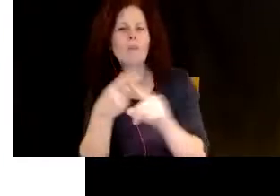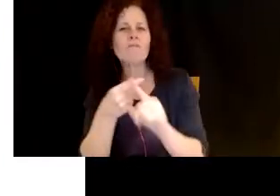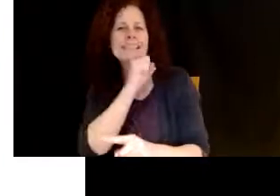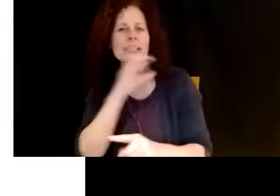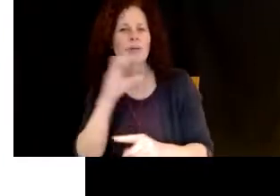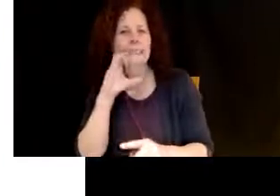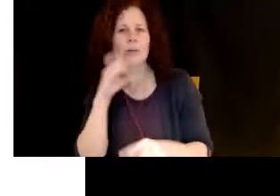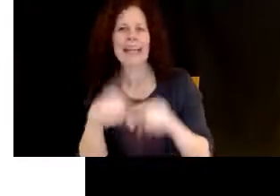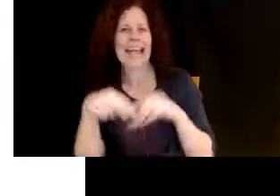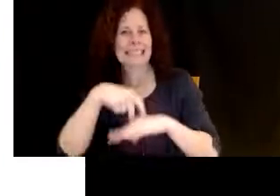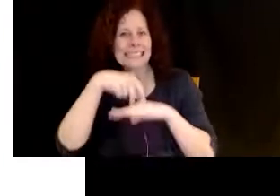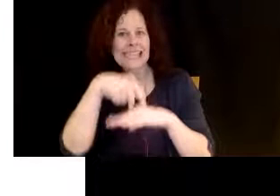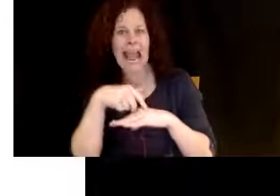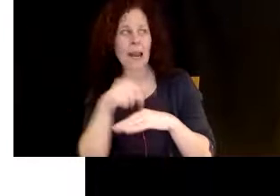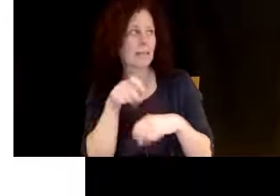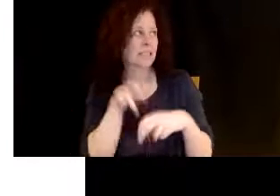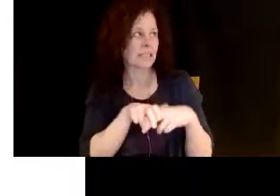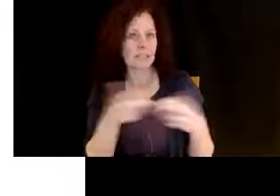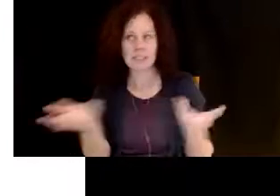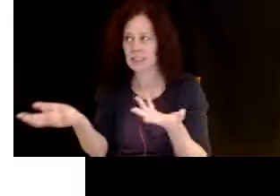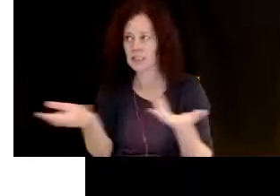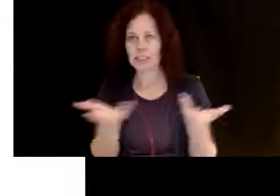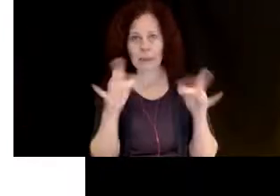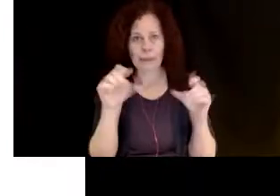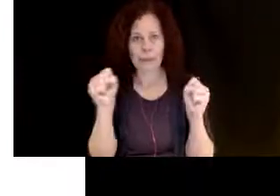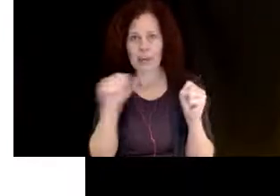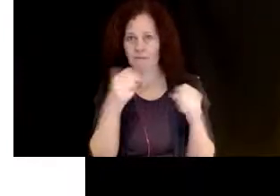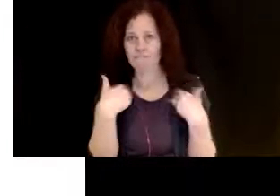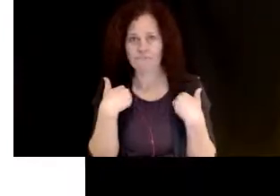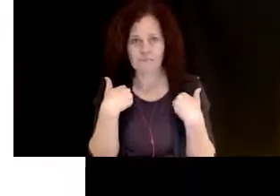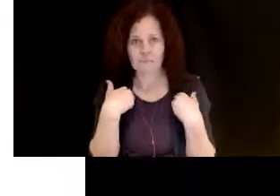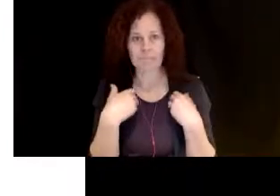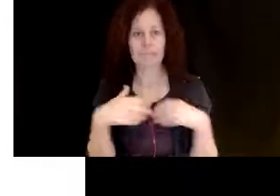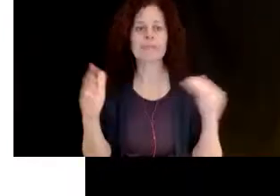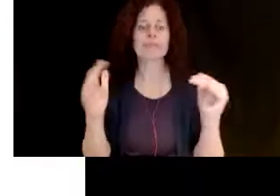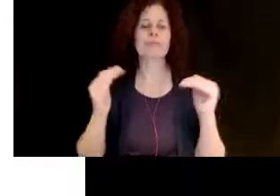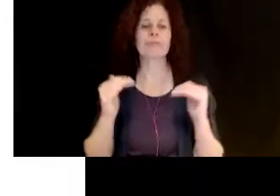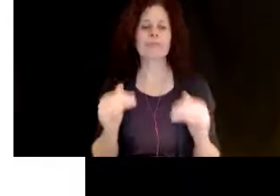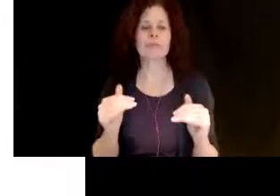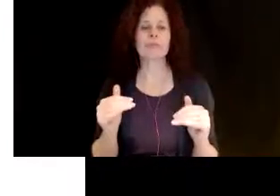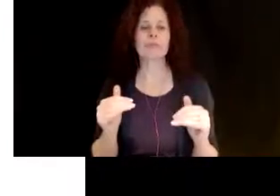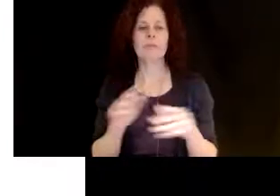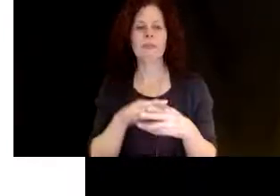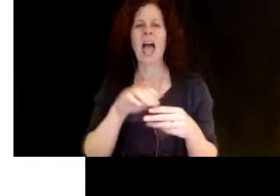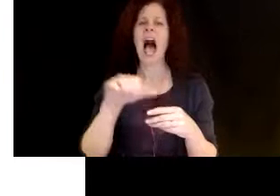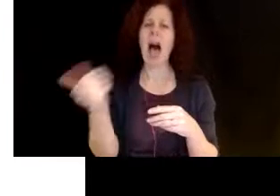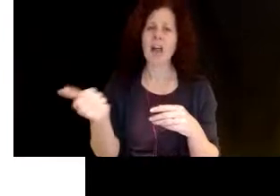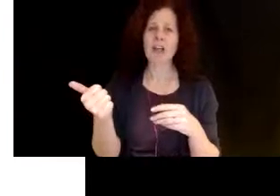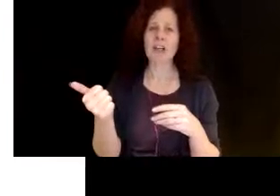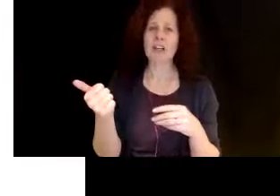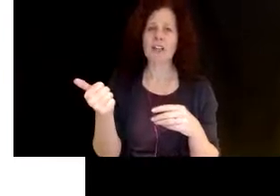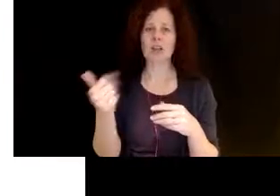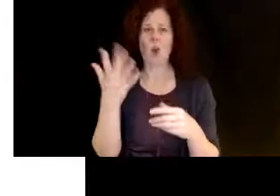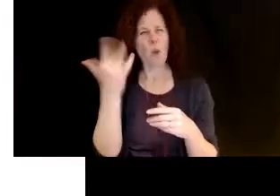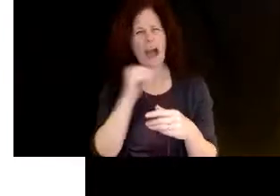Now turning to some of the implementation barriers. As I hinted at earlier, and as many of my co-panelists have brought up, funding is